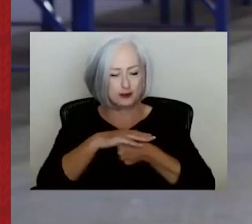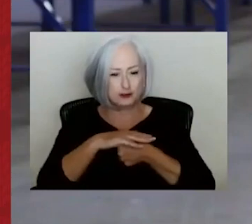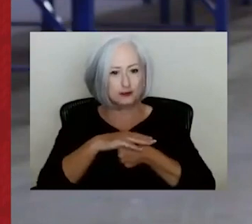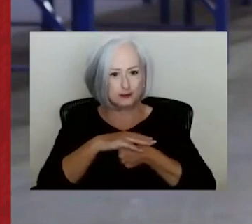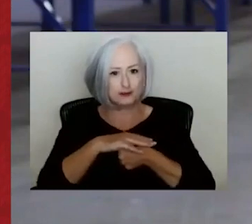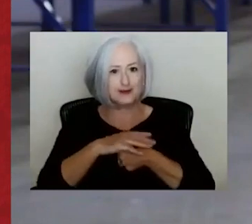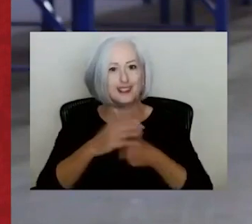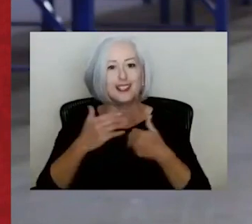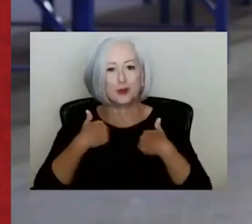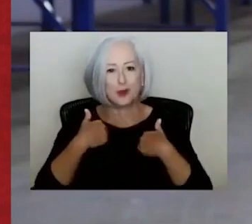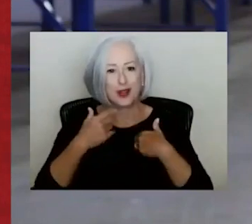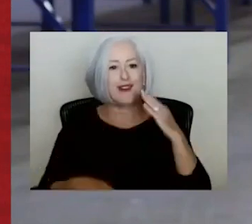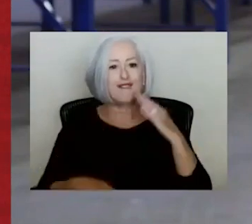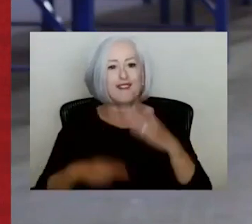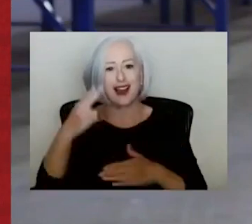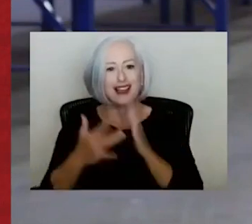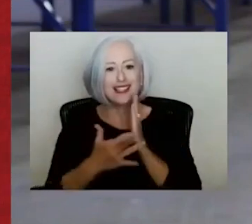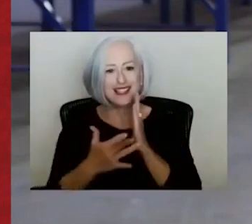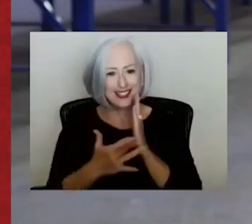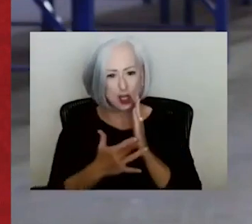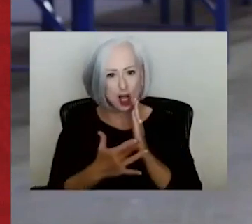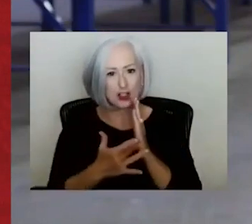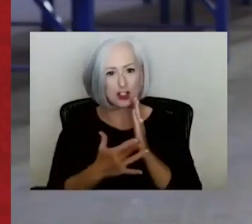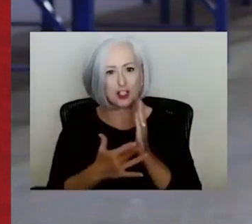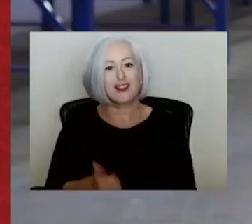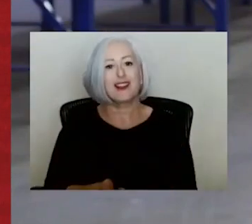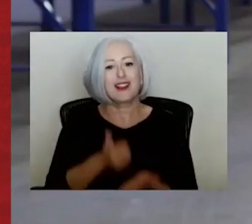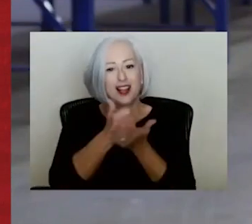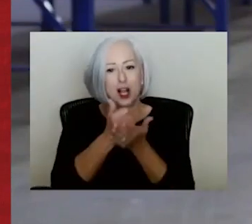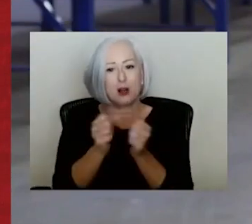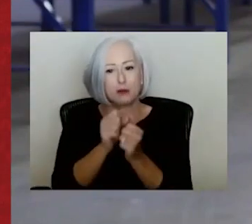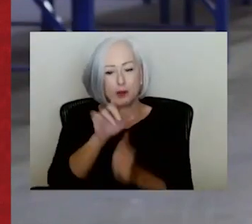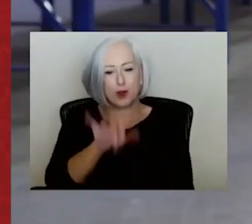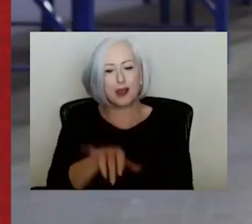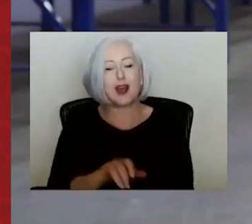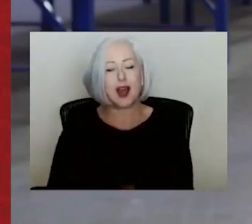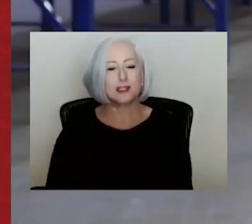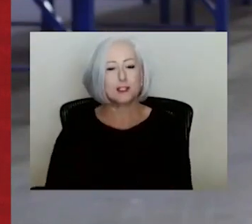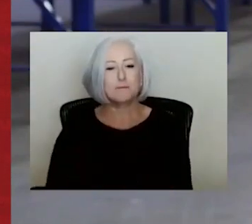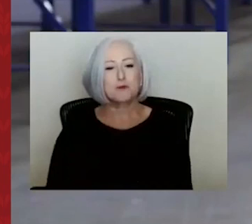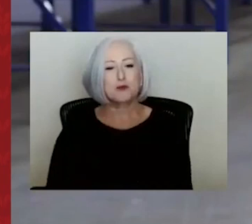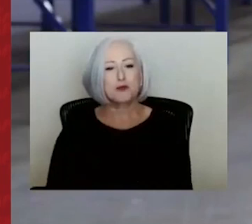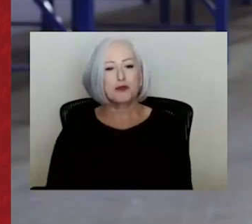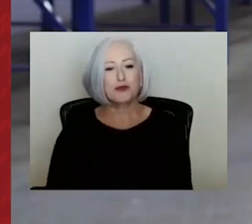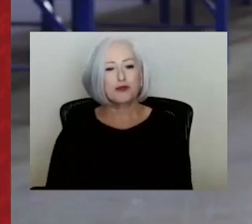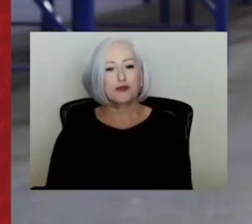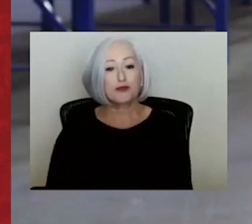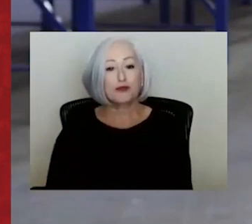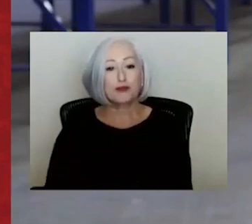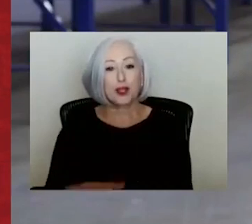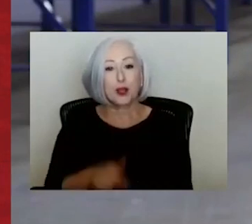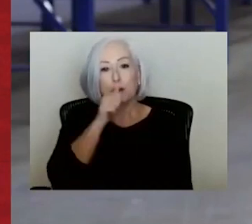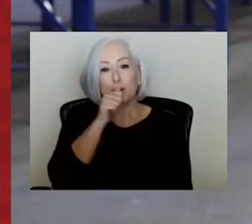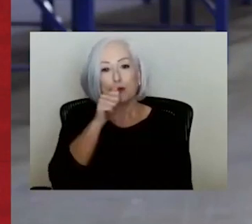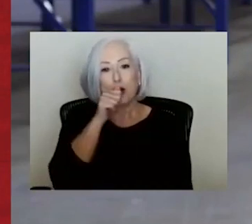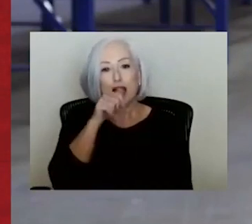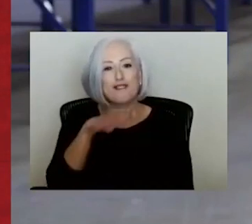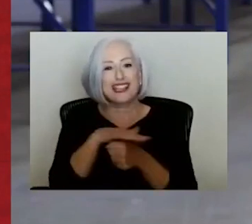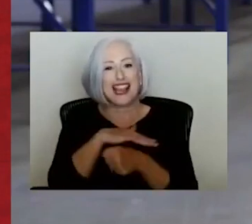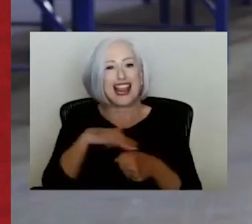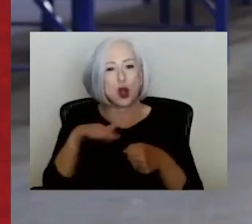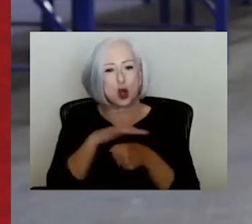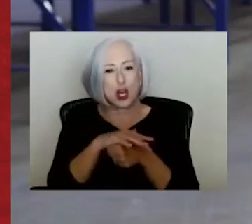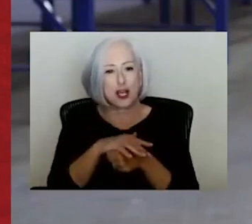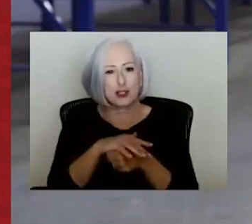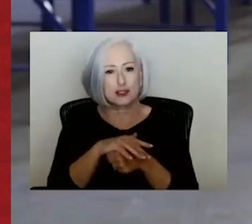very high-tech technology that helps with that. And we're in a very private area. And